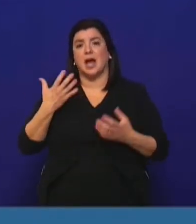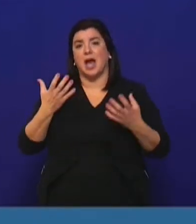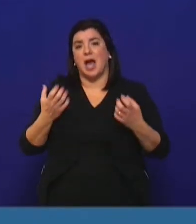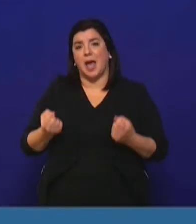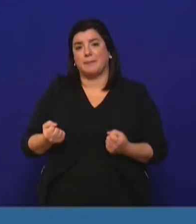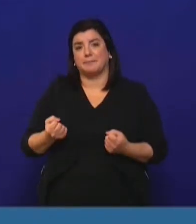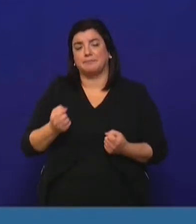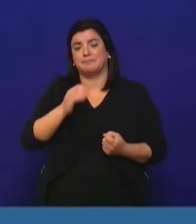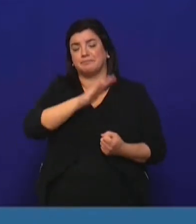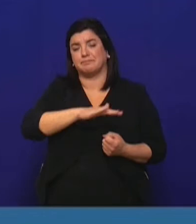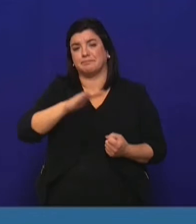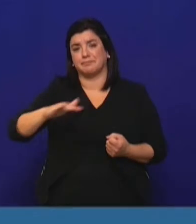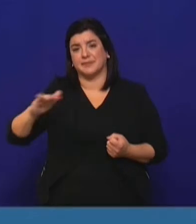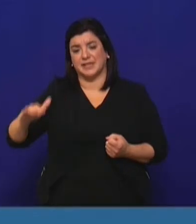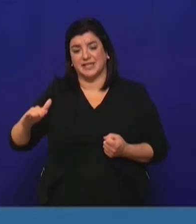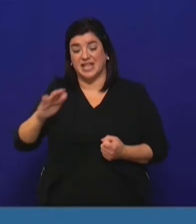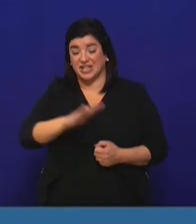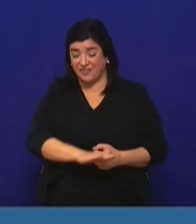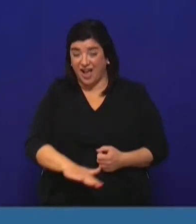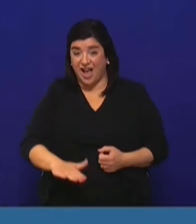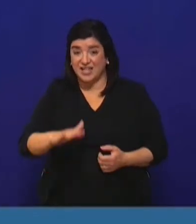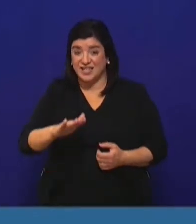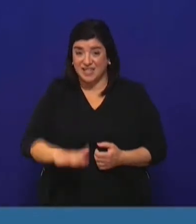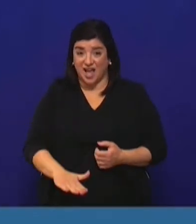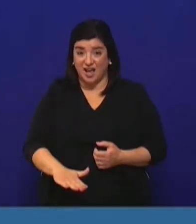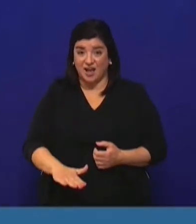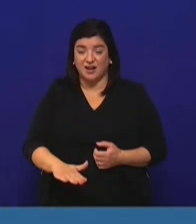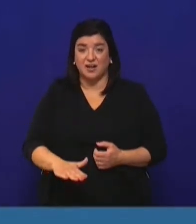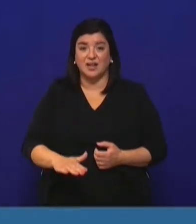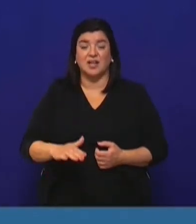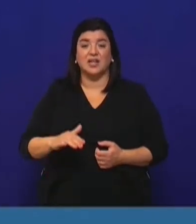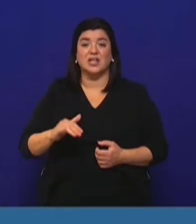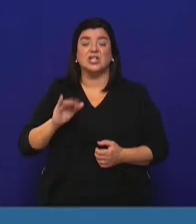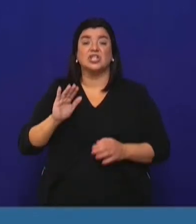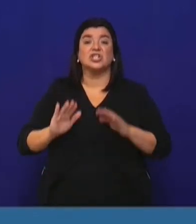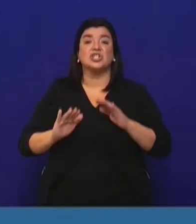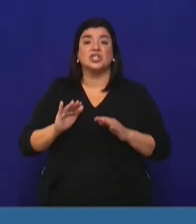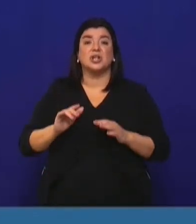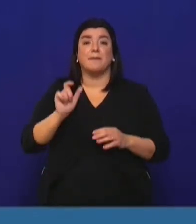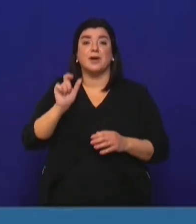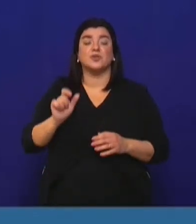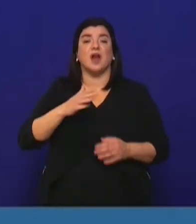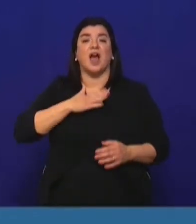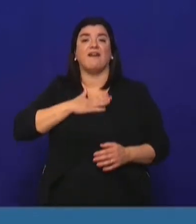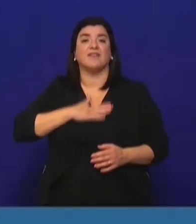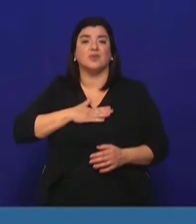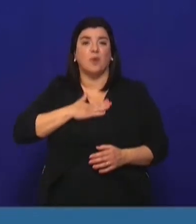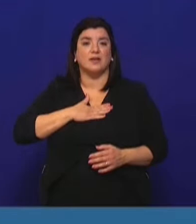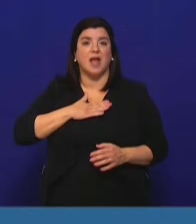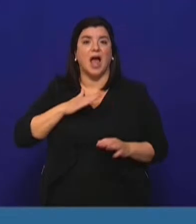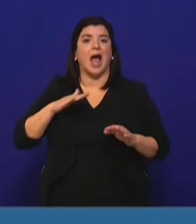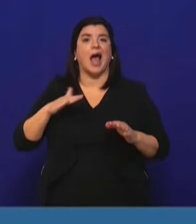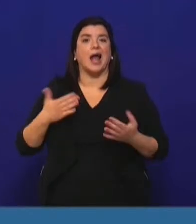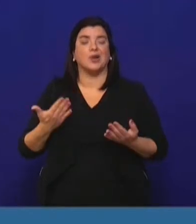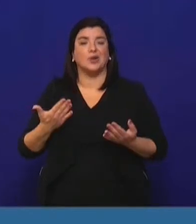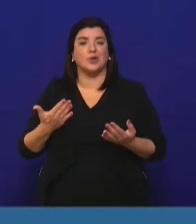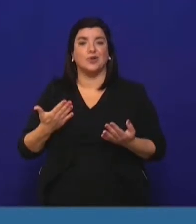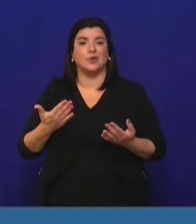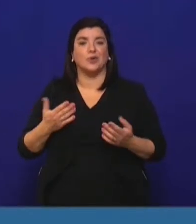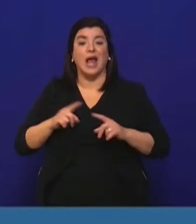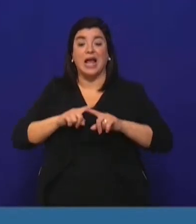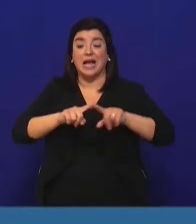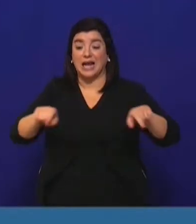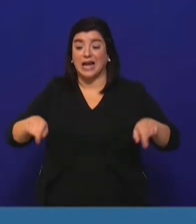speċjalment fil-tfal żgħar, li jkollok persuna li jkun affettwat, allura inti ħajkollok tpoġġi il-klassi kollha